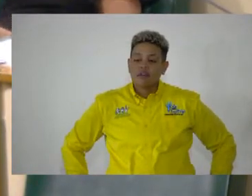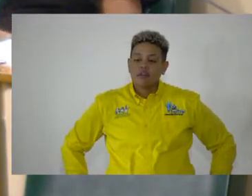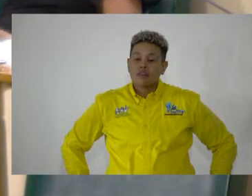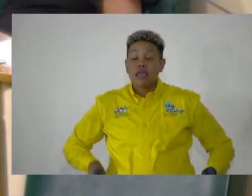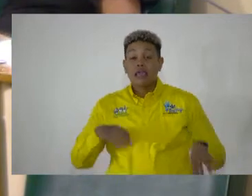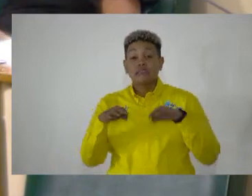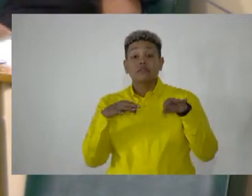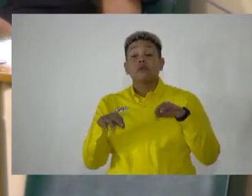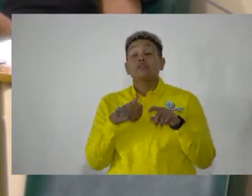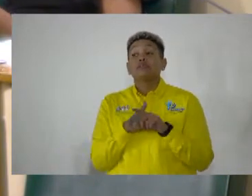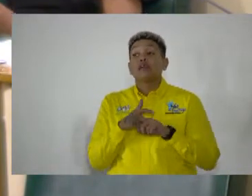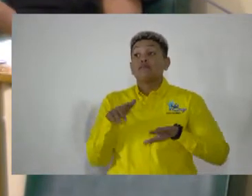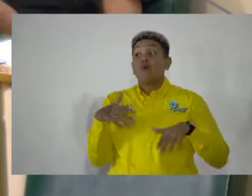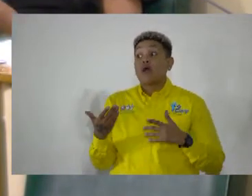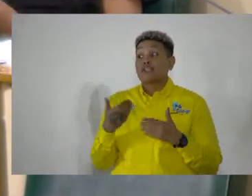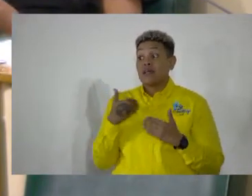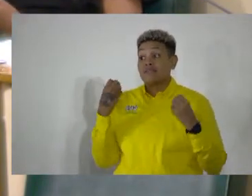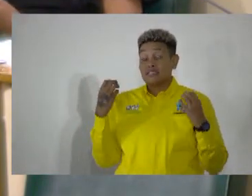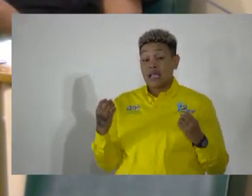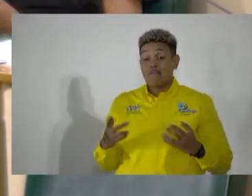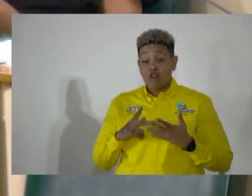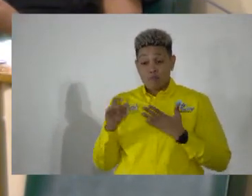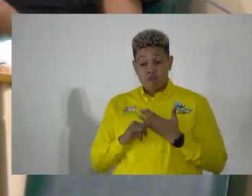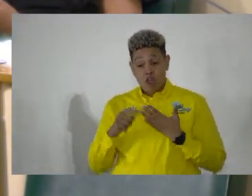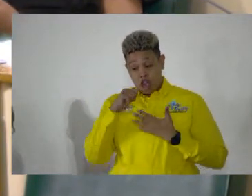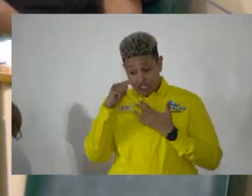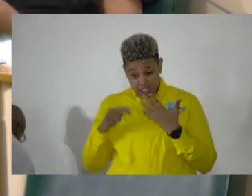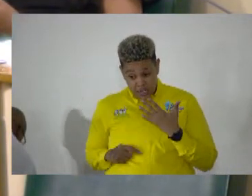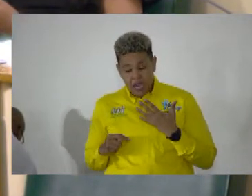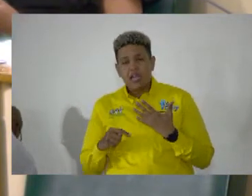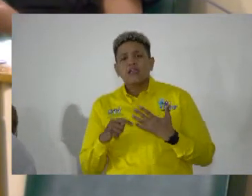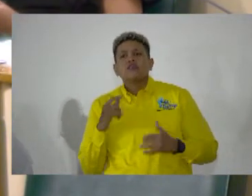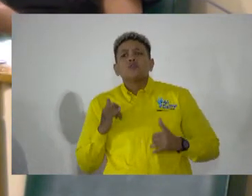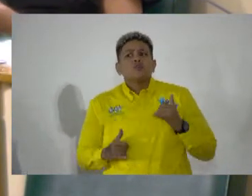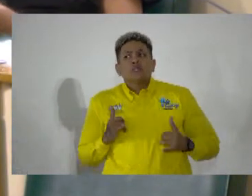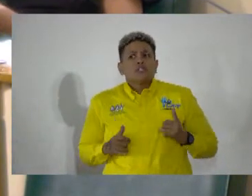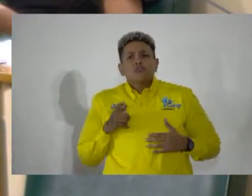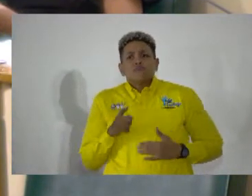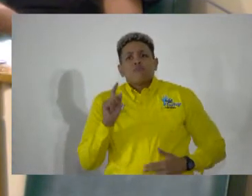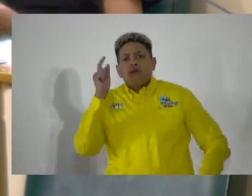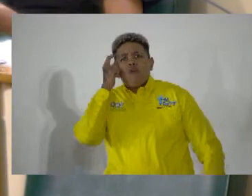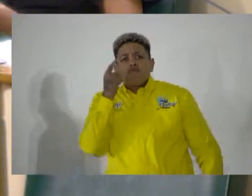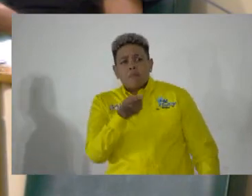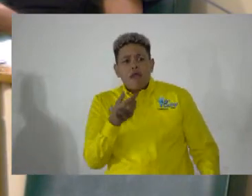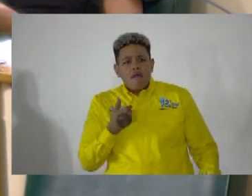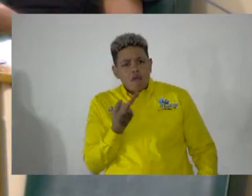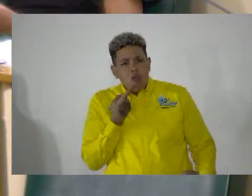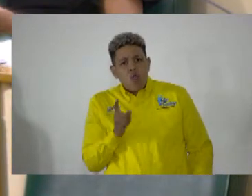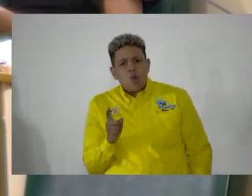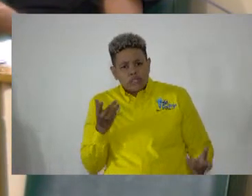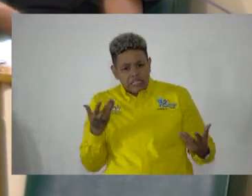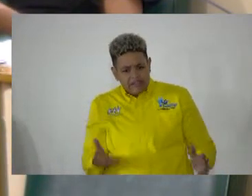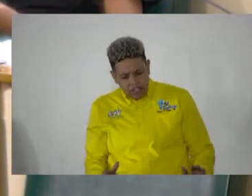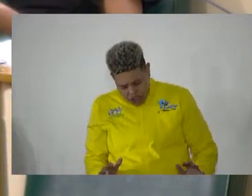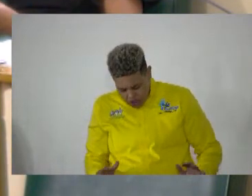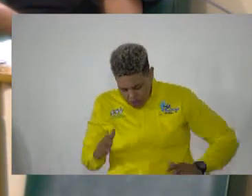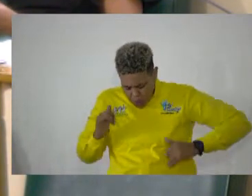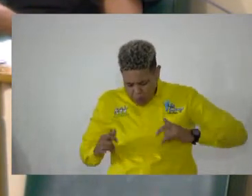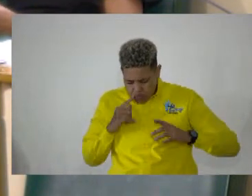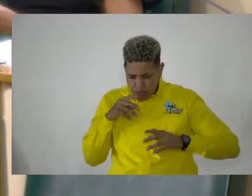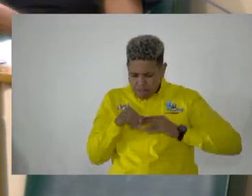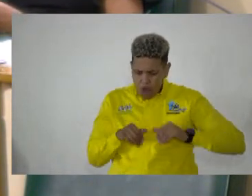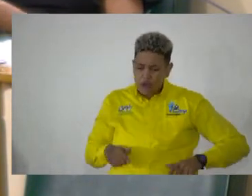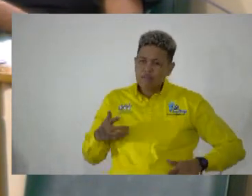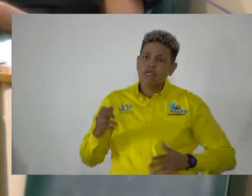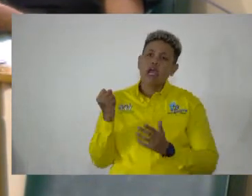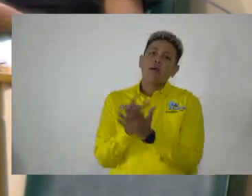pointed out that there are several projects which the government has announced, which funding has